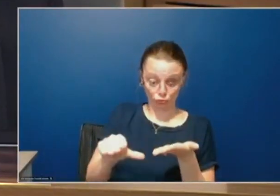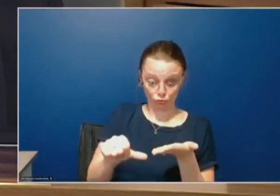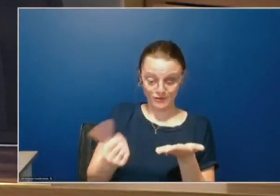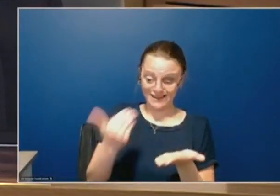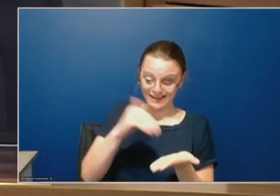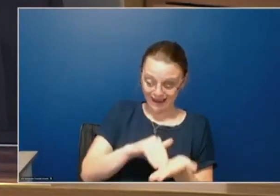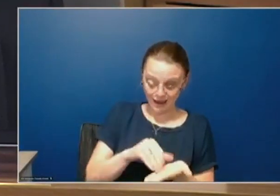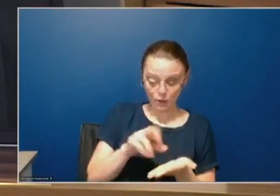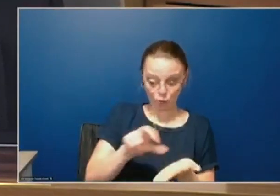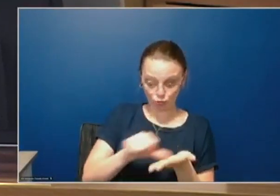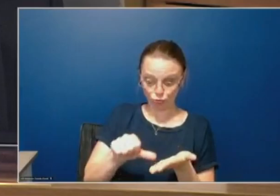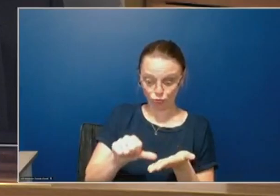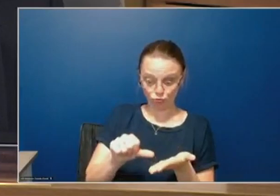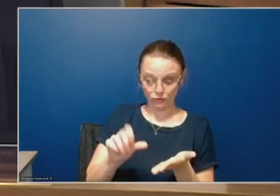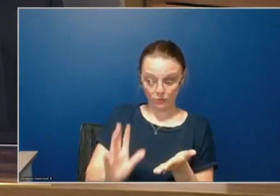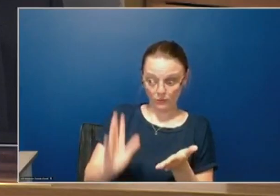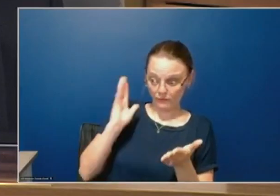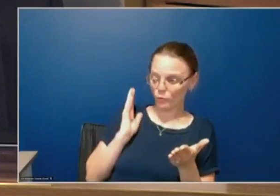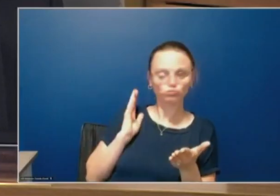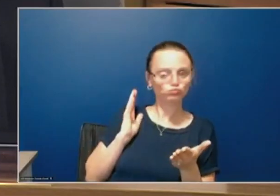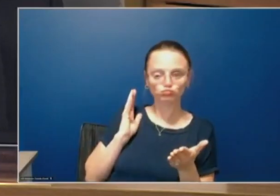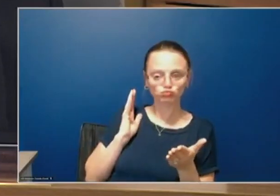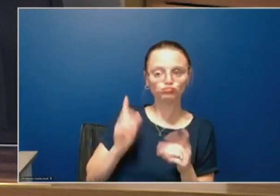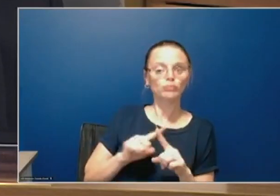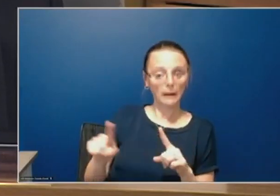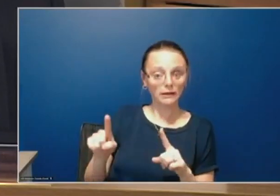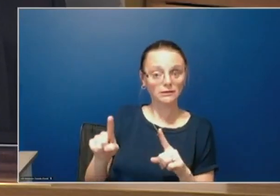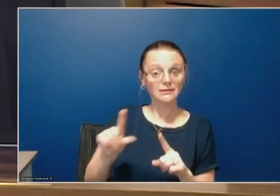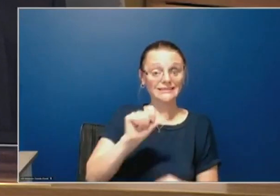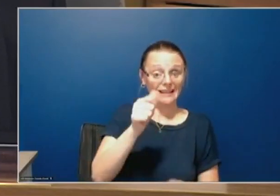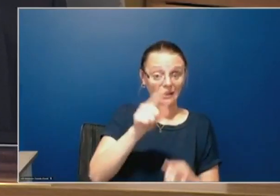but that's the state of the data.